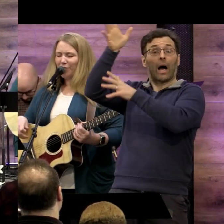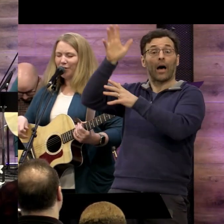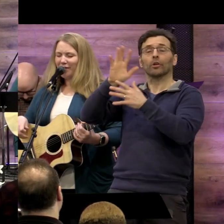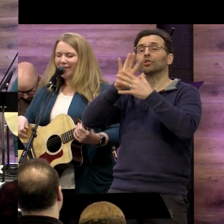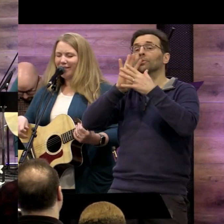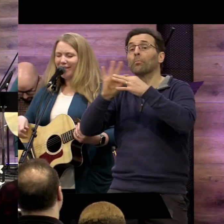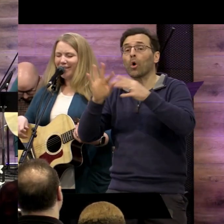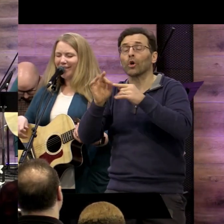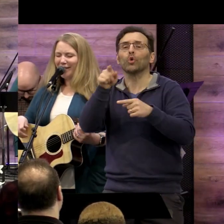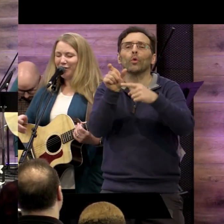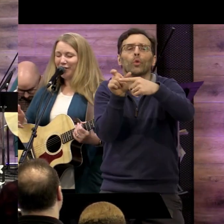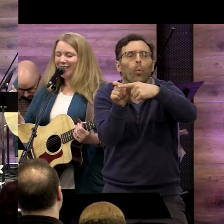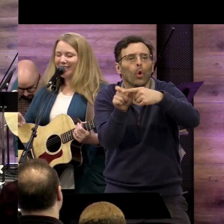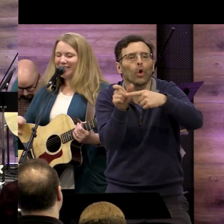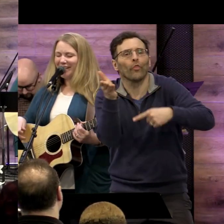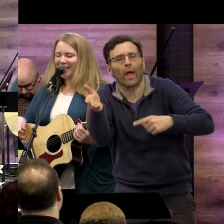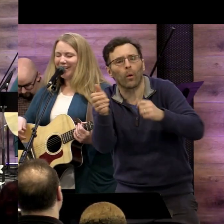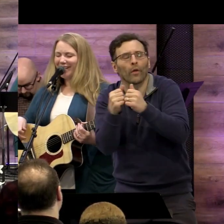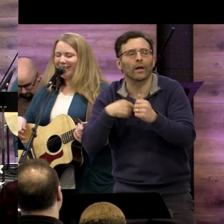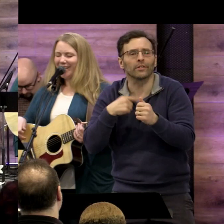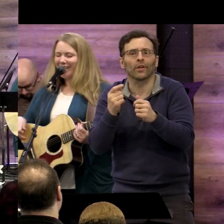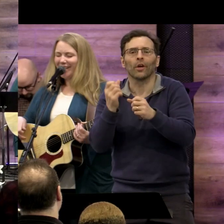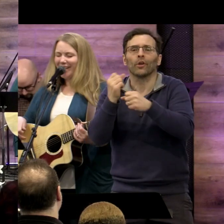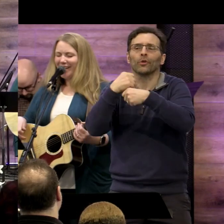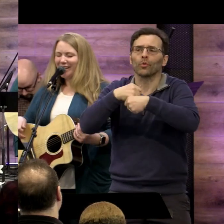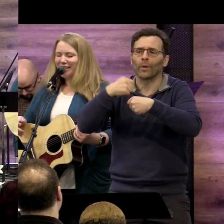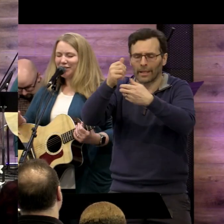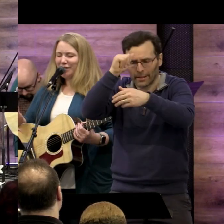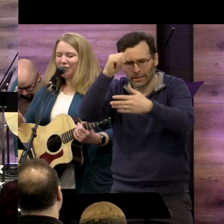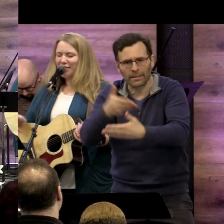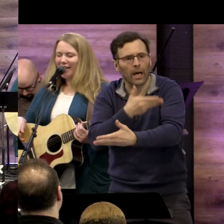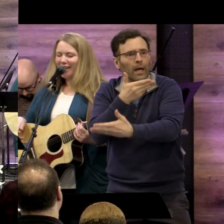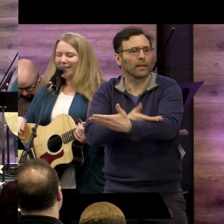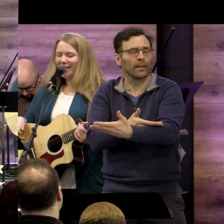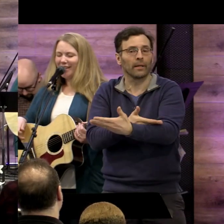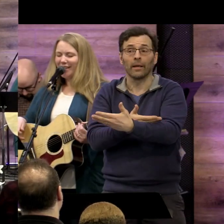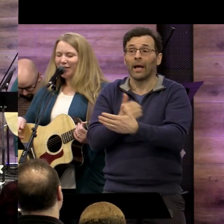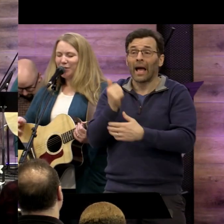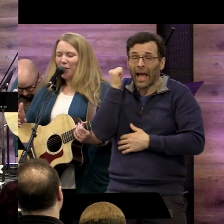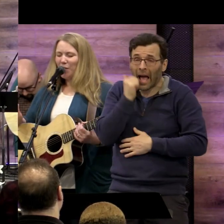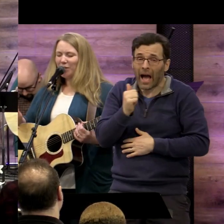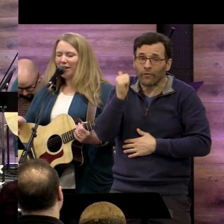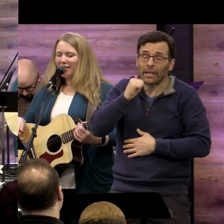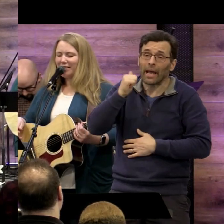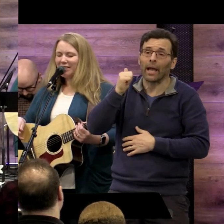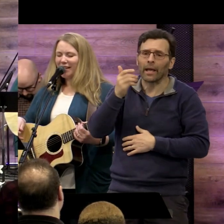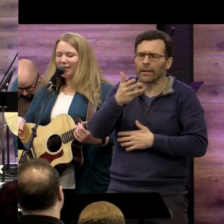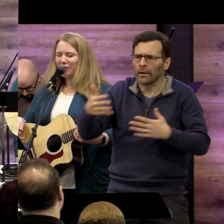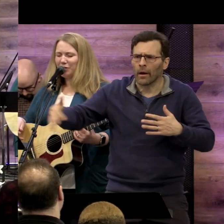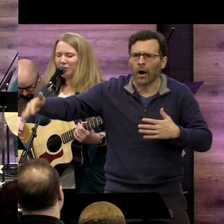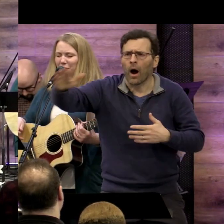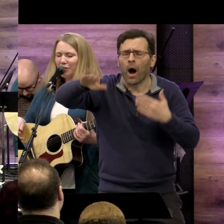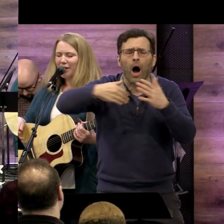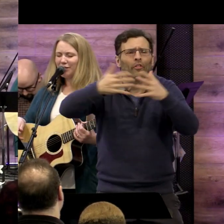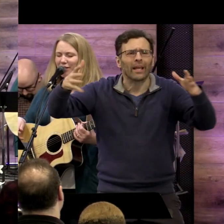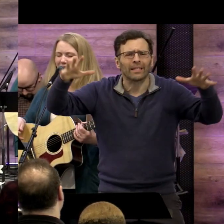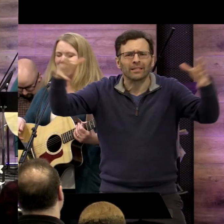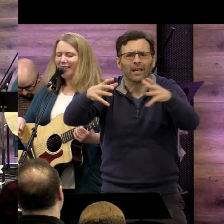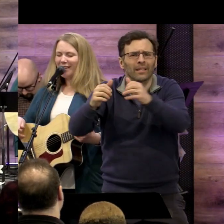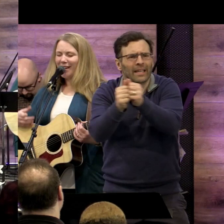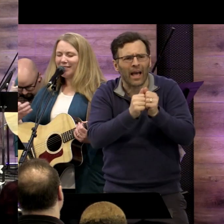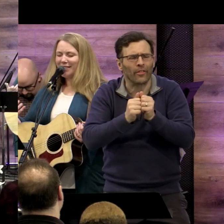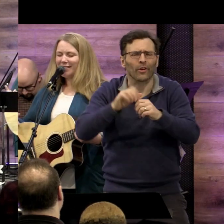went forth and created the Son. And each and every day, you hold all things together, including